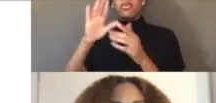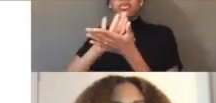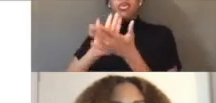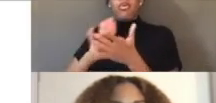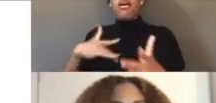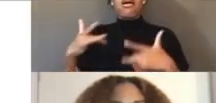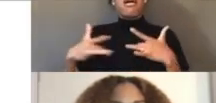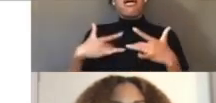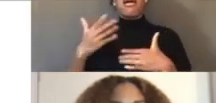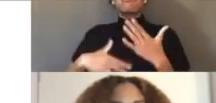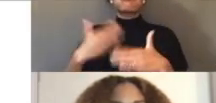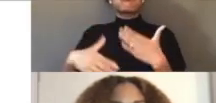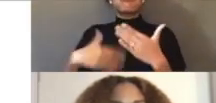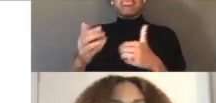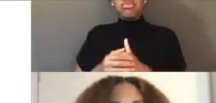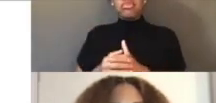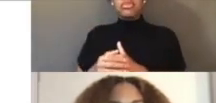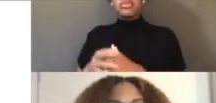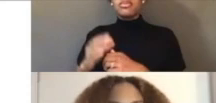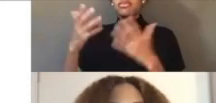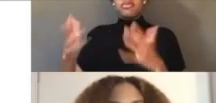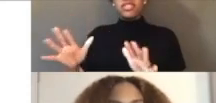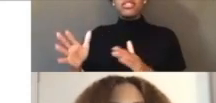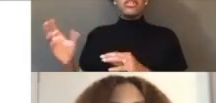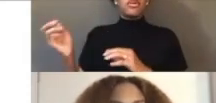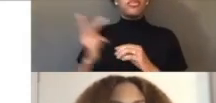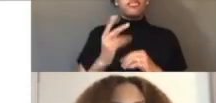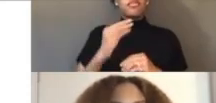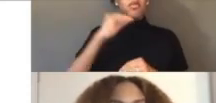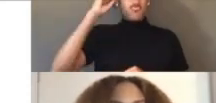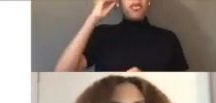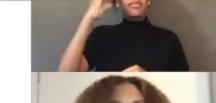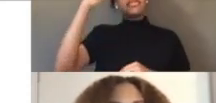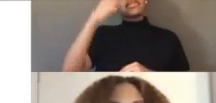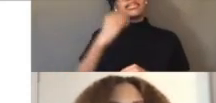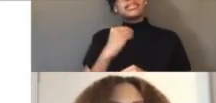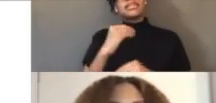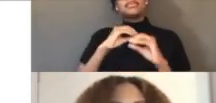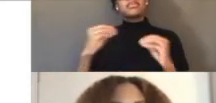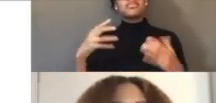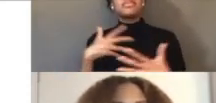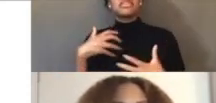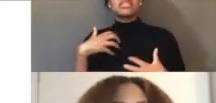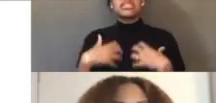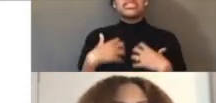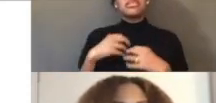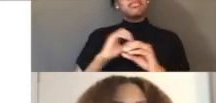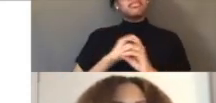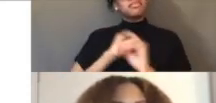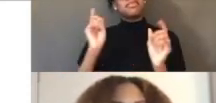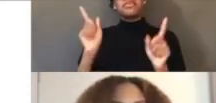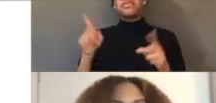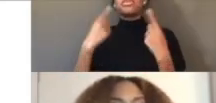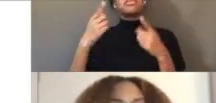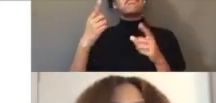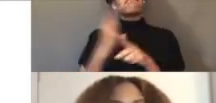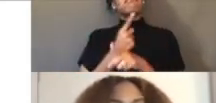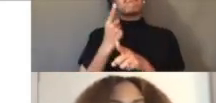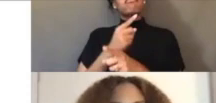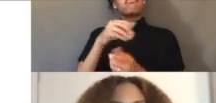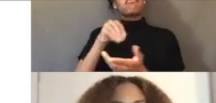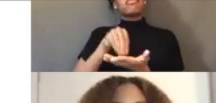be boys, to be young, carefree, and nurtured, to be seen as human, capable of being hurt, bullied, and